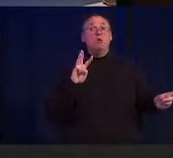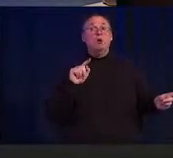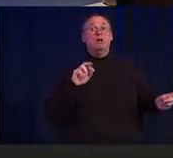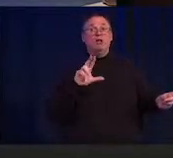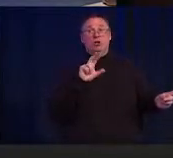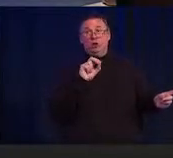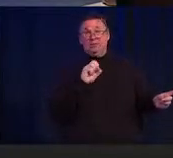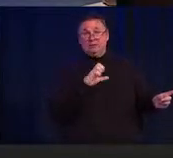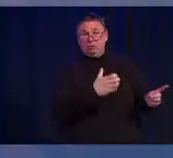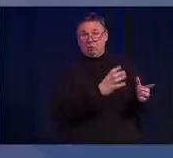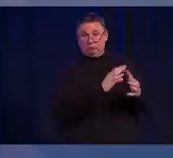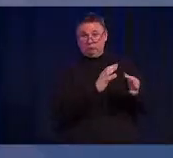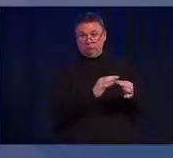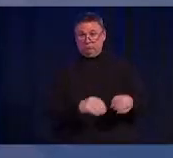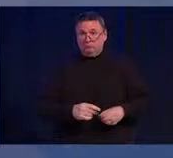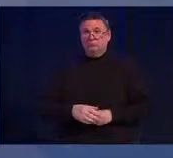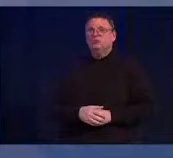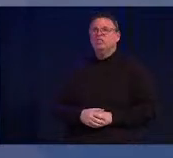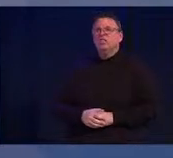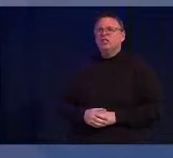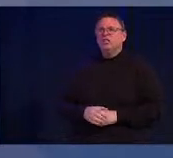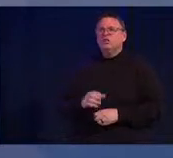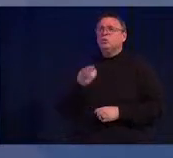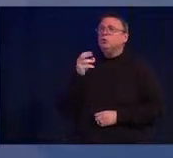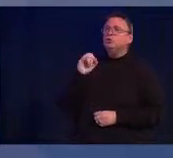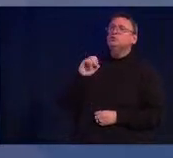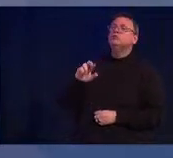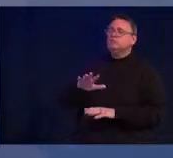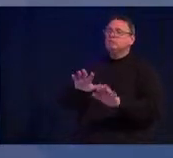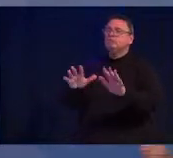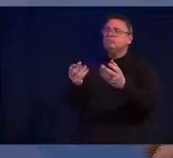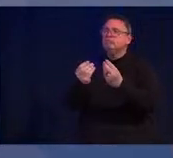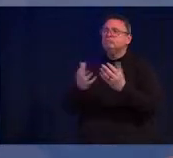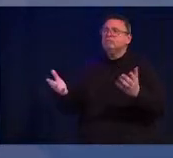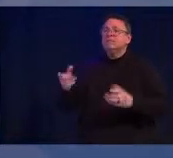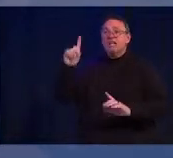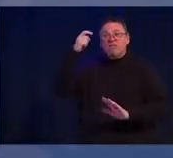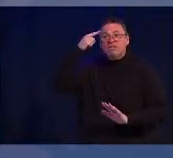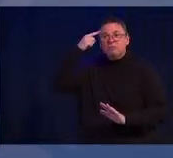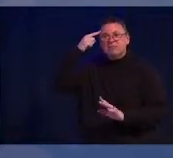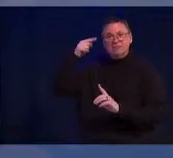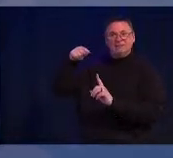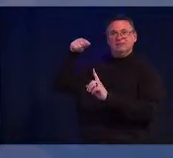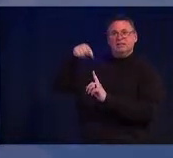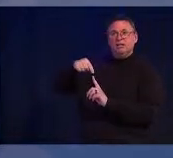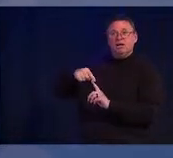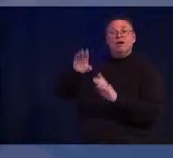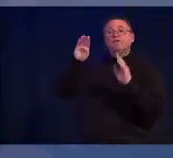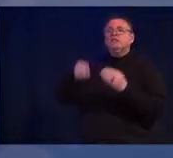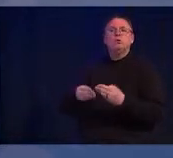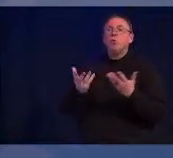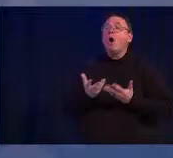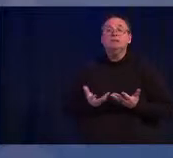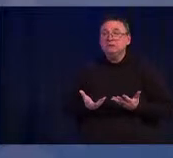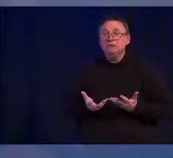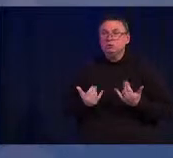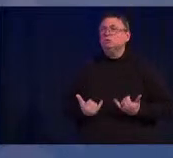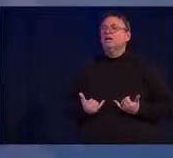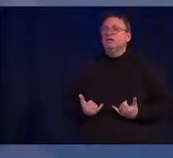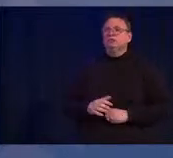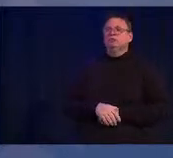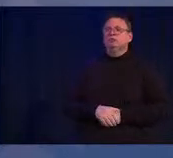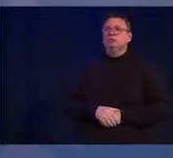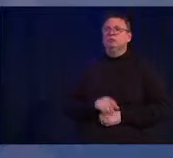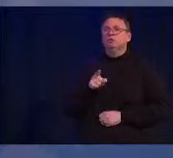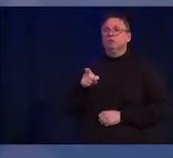rebuttal. Fellow Hoosiers, government's main focus today is on